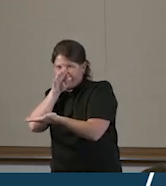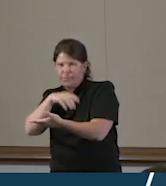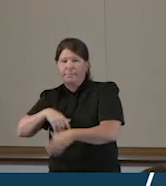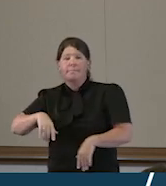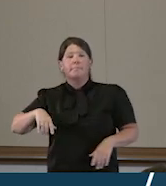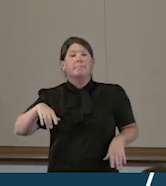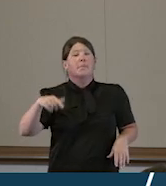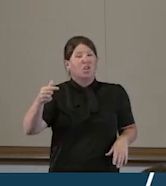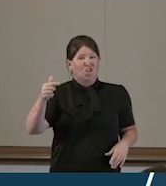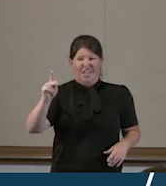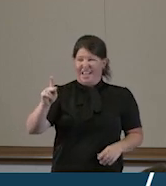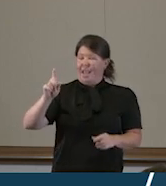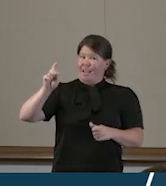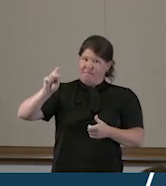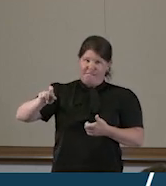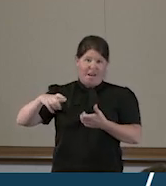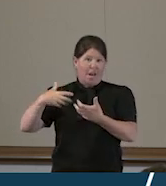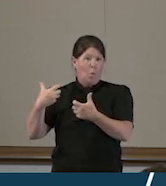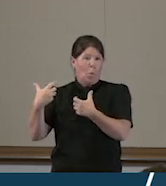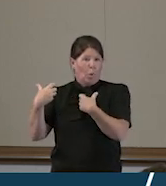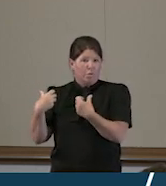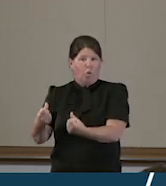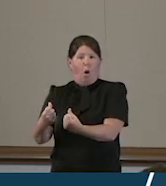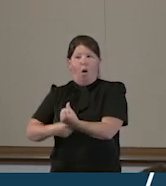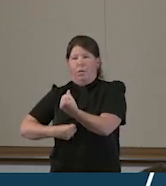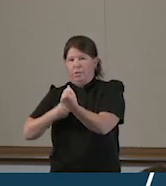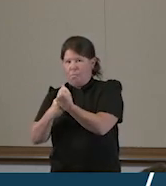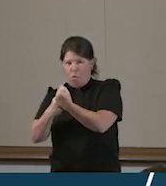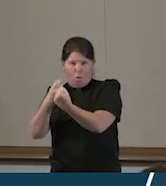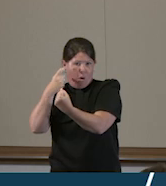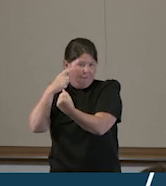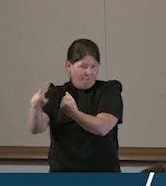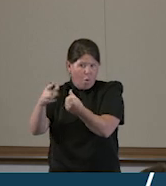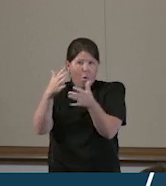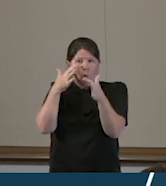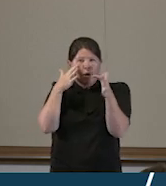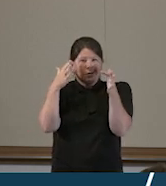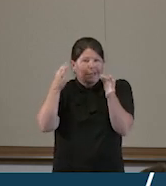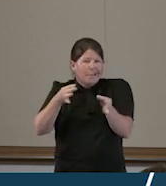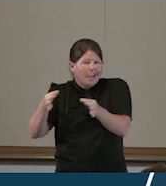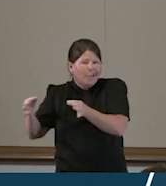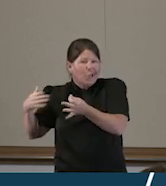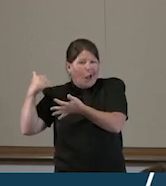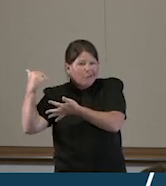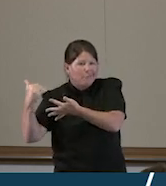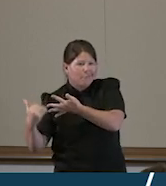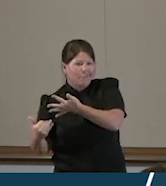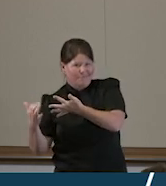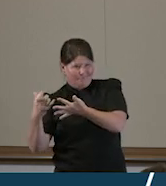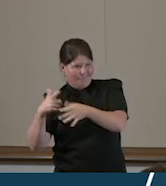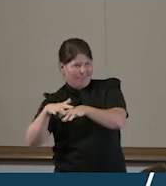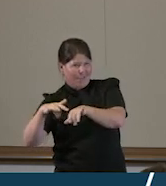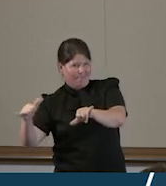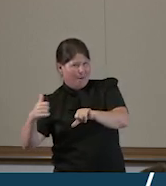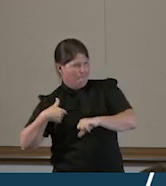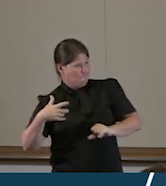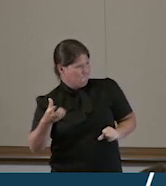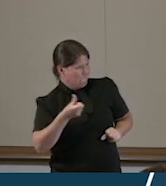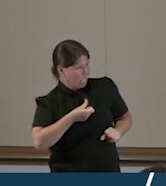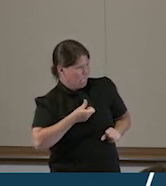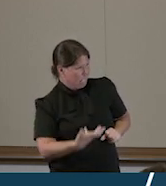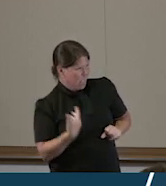every area of decision making or all areas of decision making, but expresses her choices via